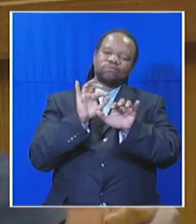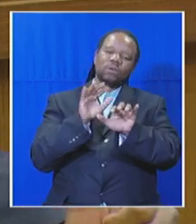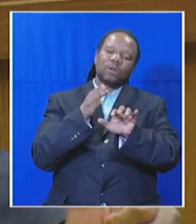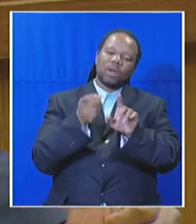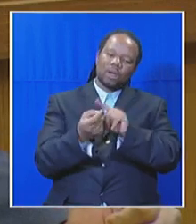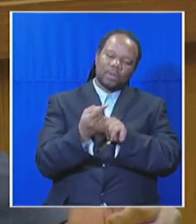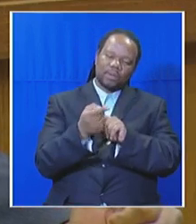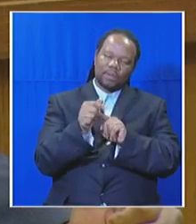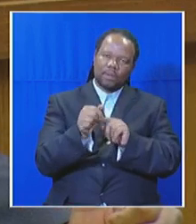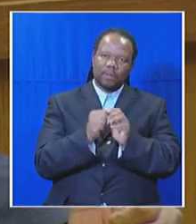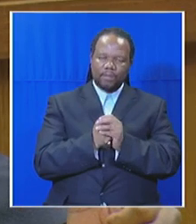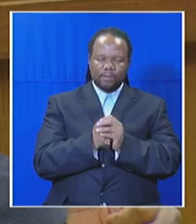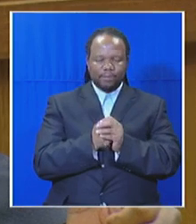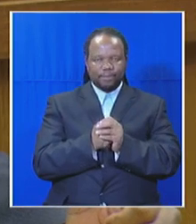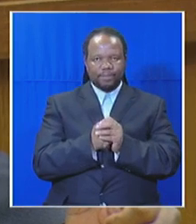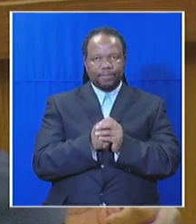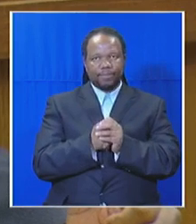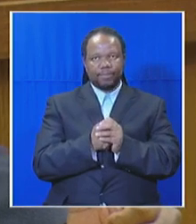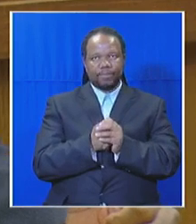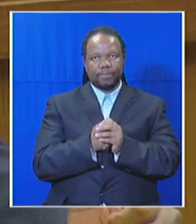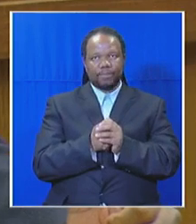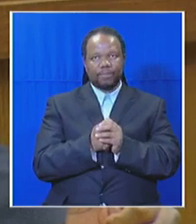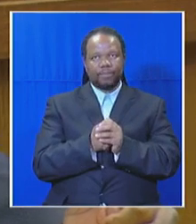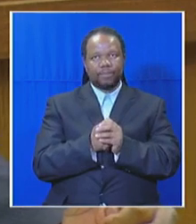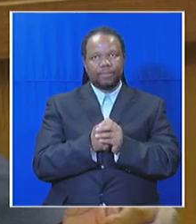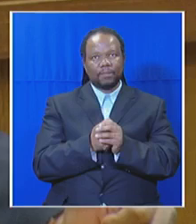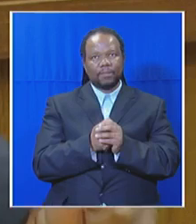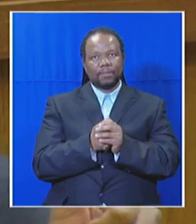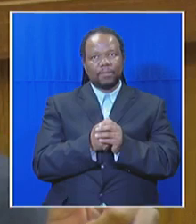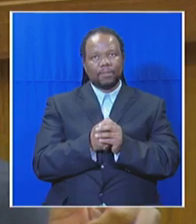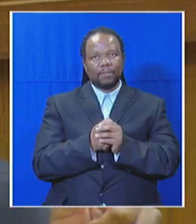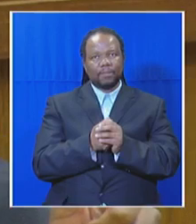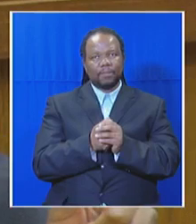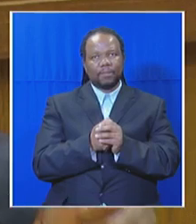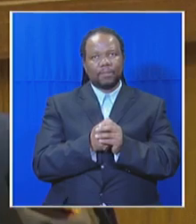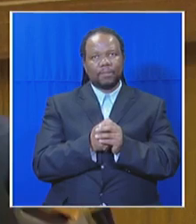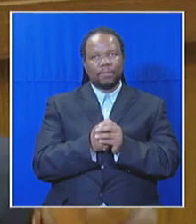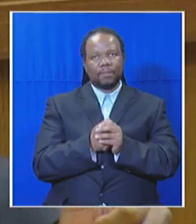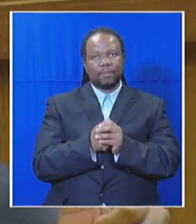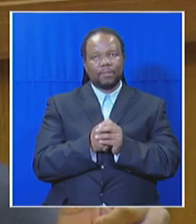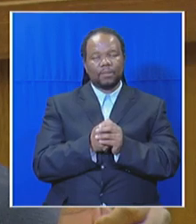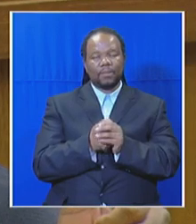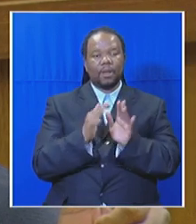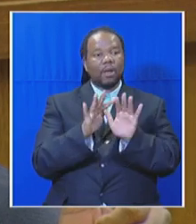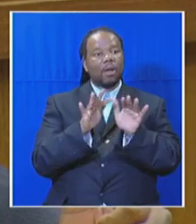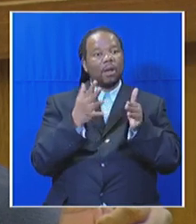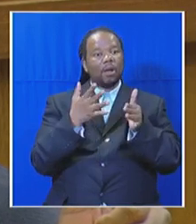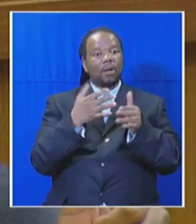What happened? Then the workers who were armed